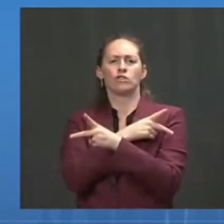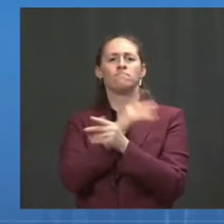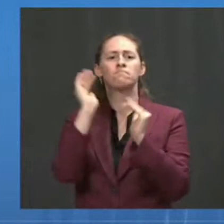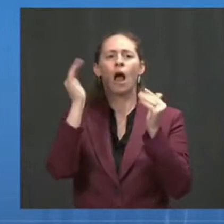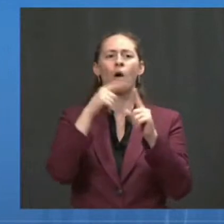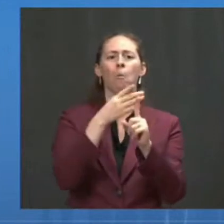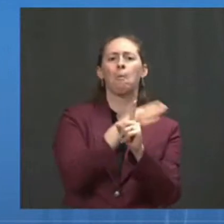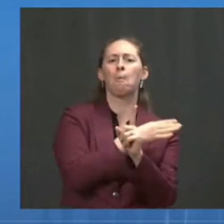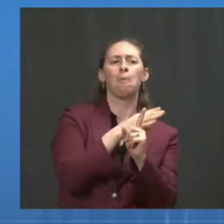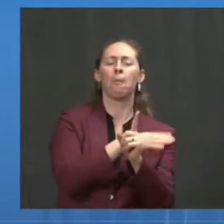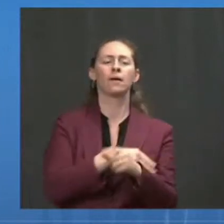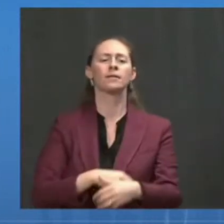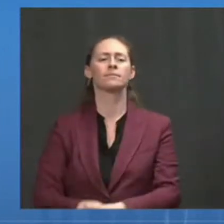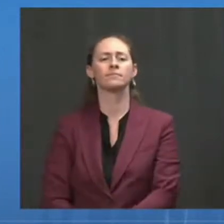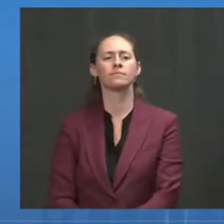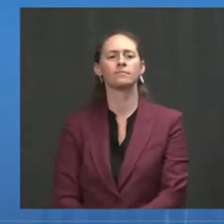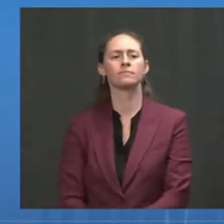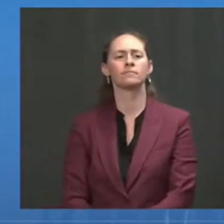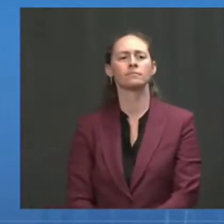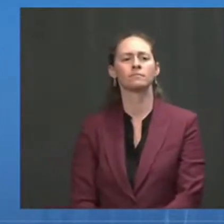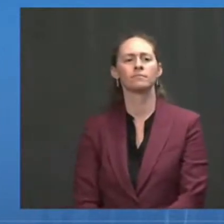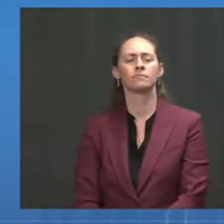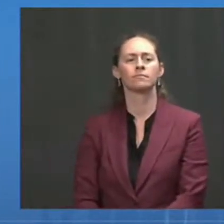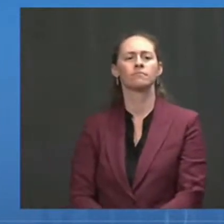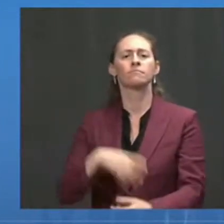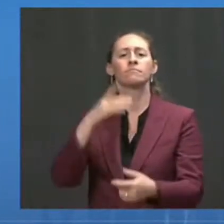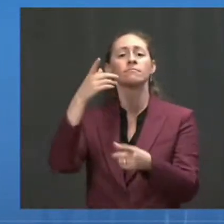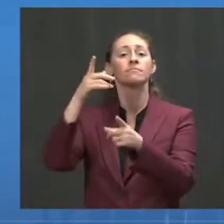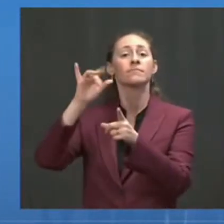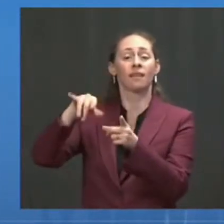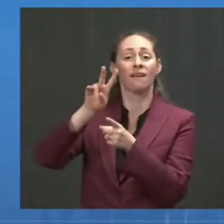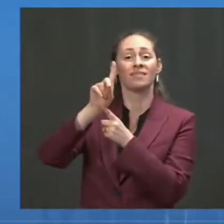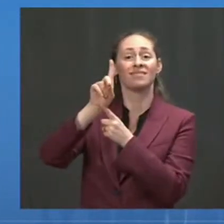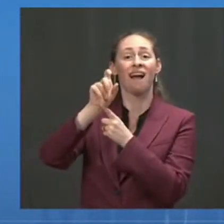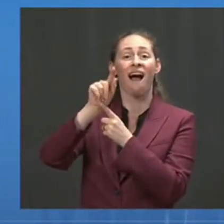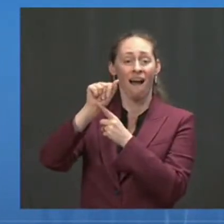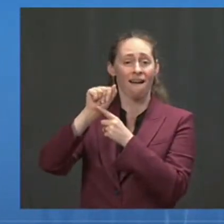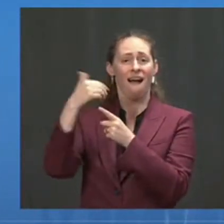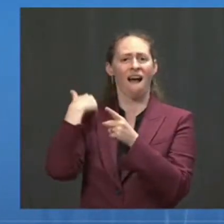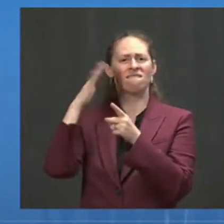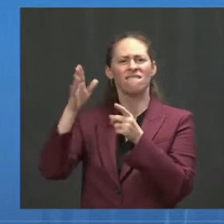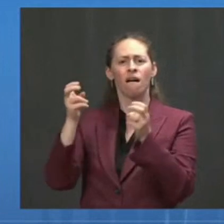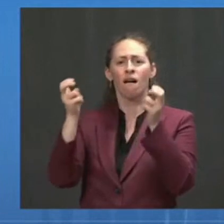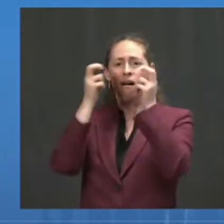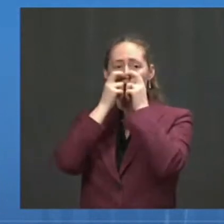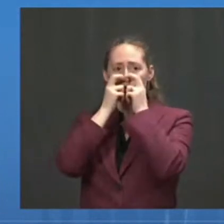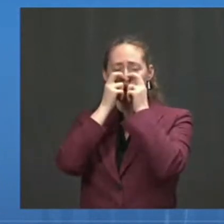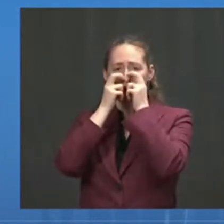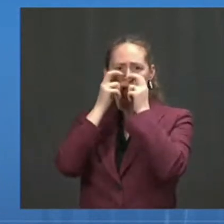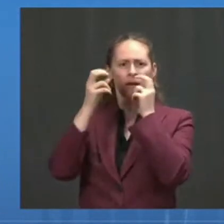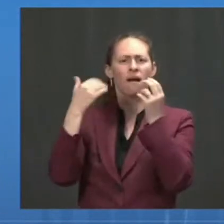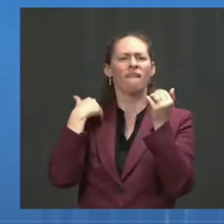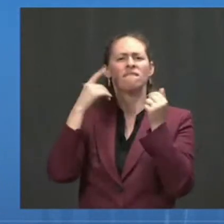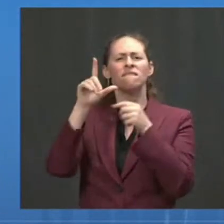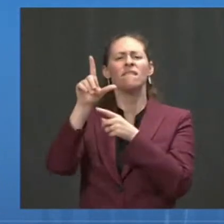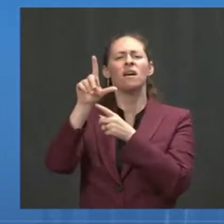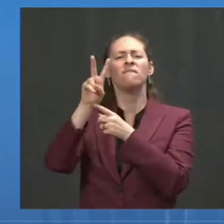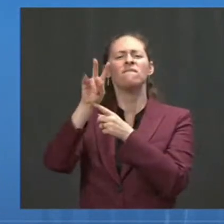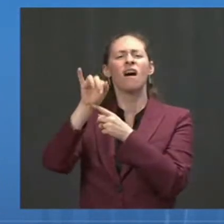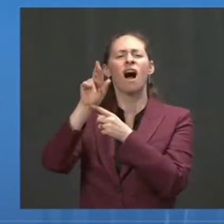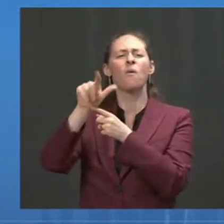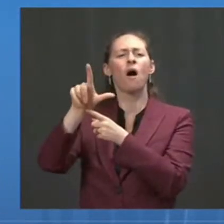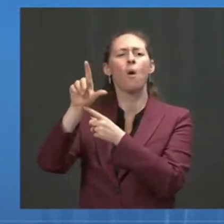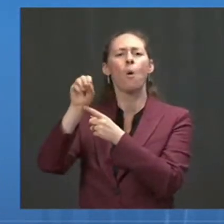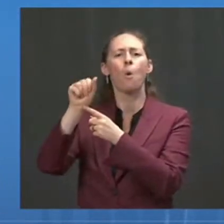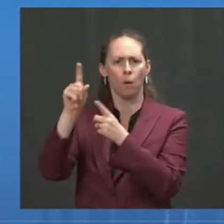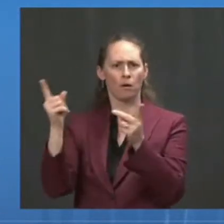viral load is up to 1,000 times greater in the nasopharynx of people with Delta than Alpha, which is a mechanistic reason